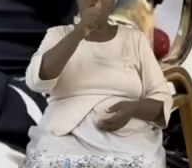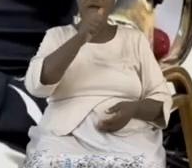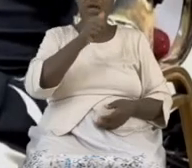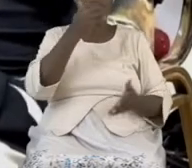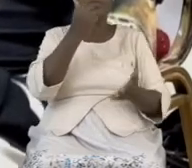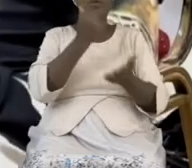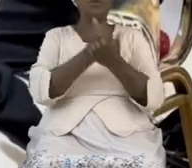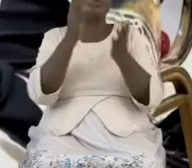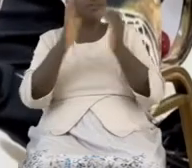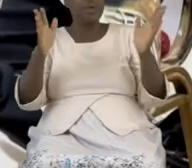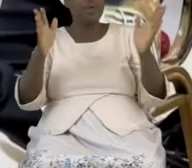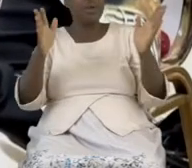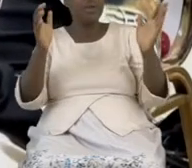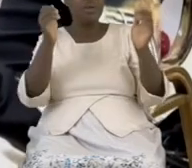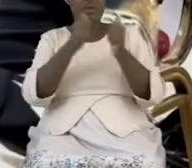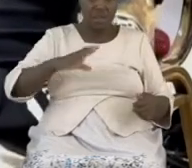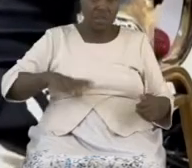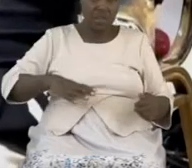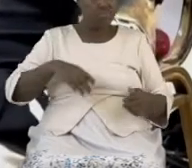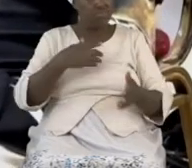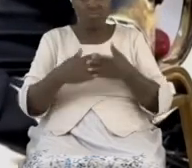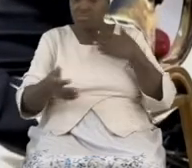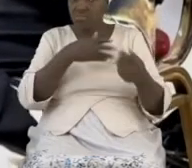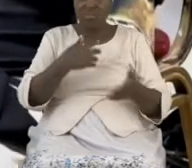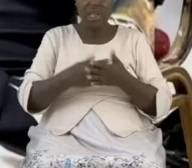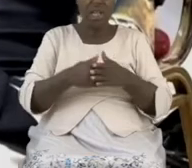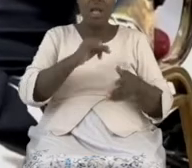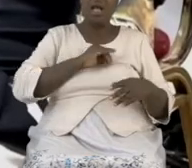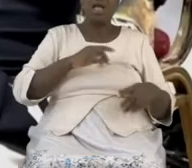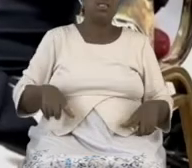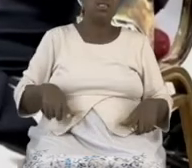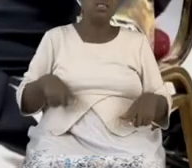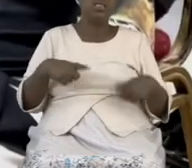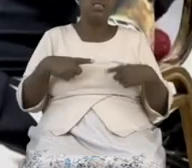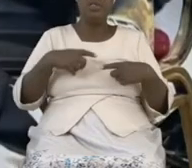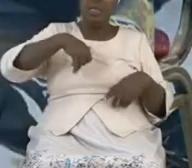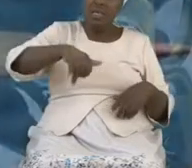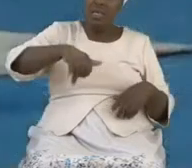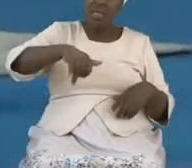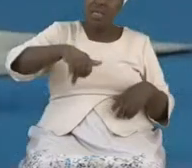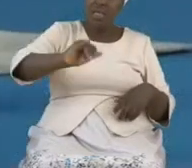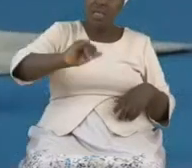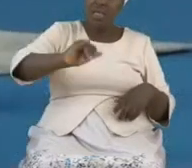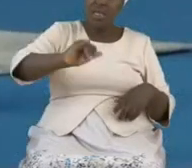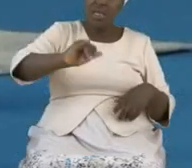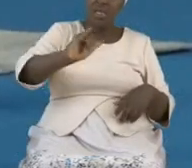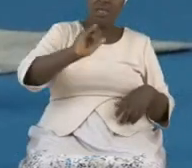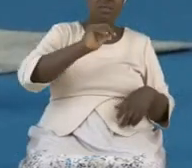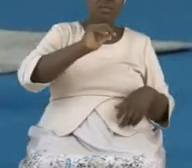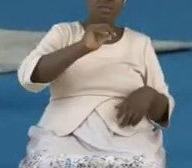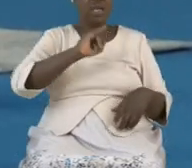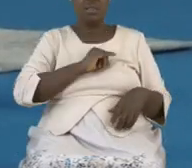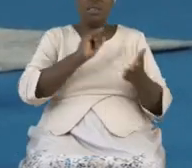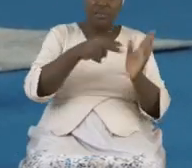Christ. Nevertheless, I live, yet not I. That is, I live. The